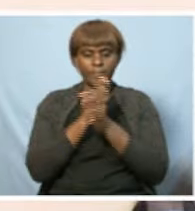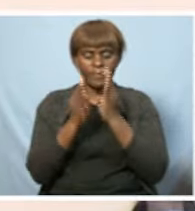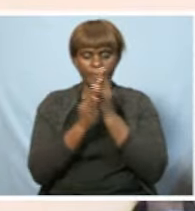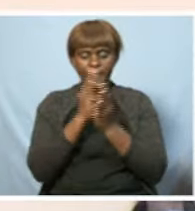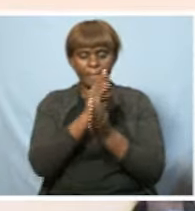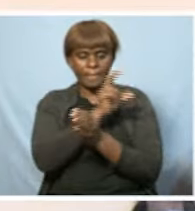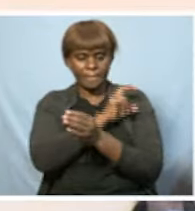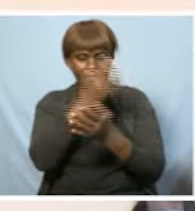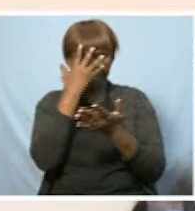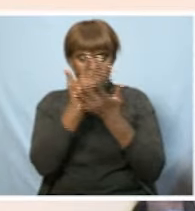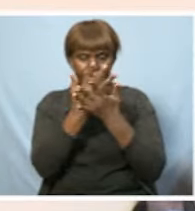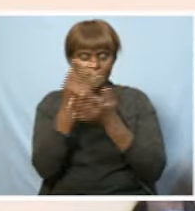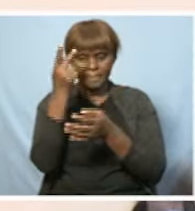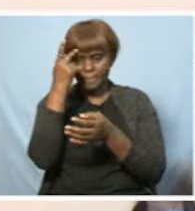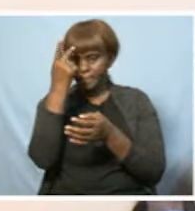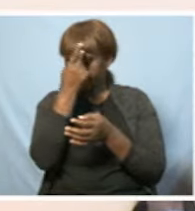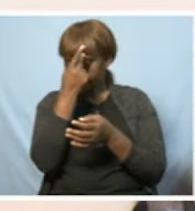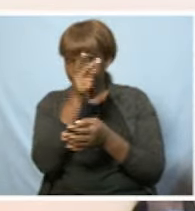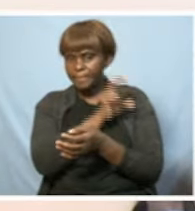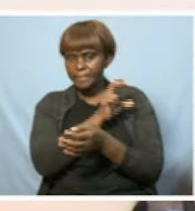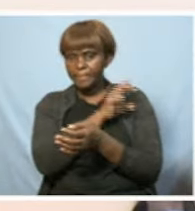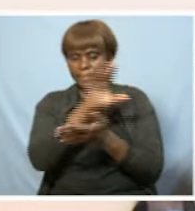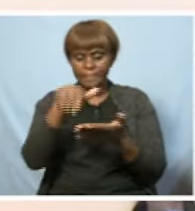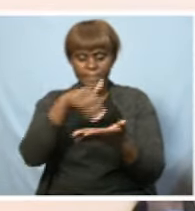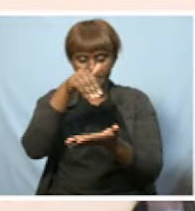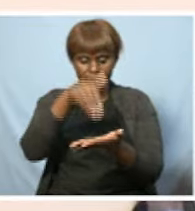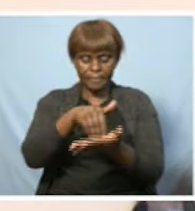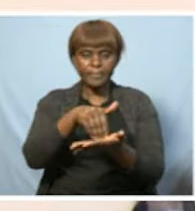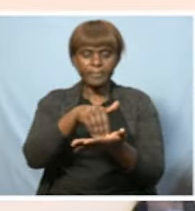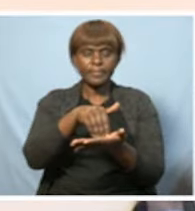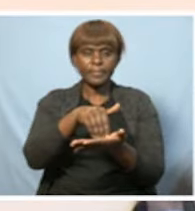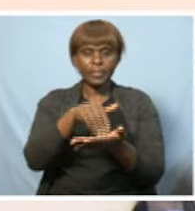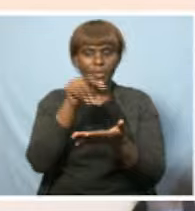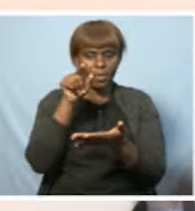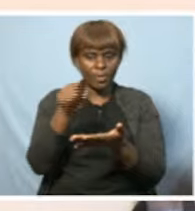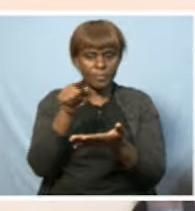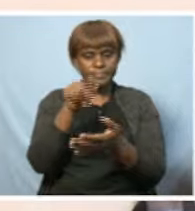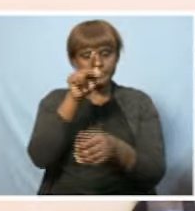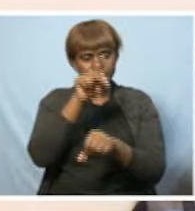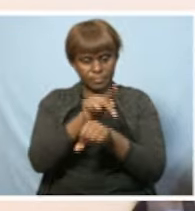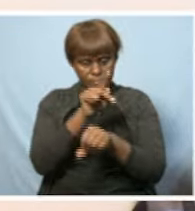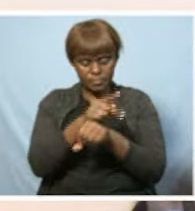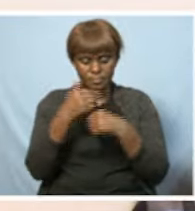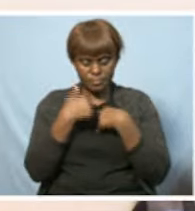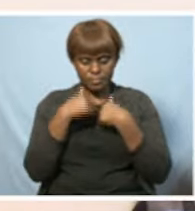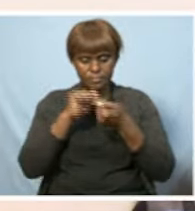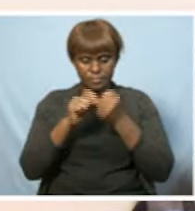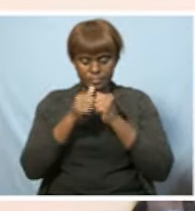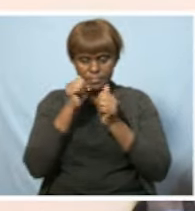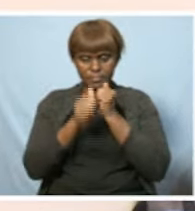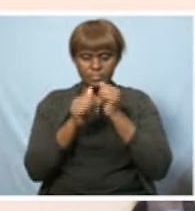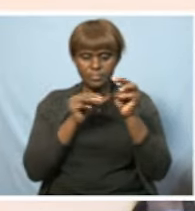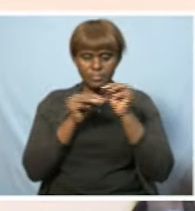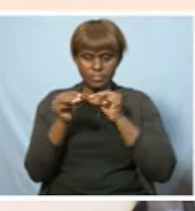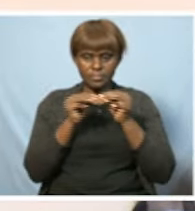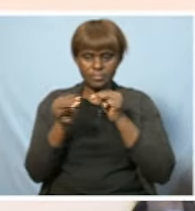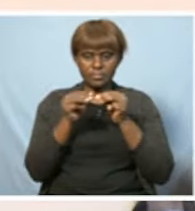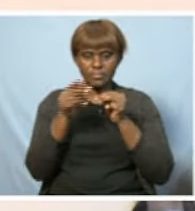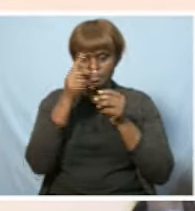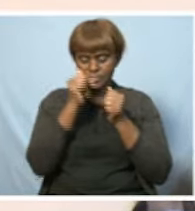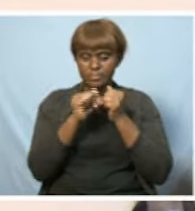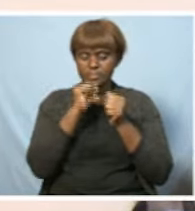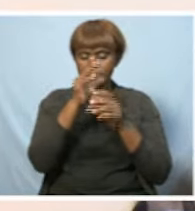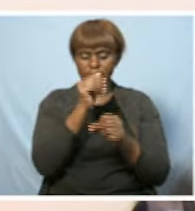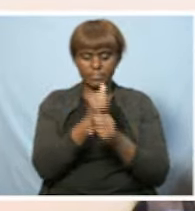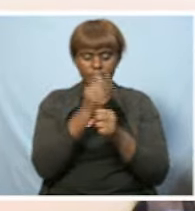cells at PETAUKE Police Station. The contract was also affected by the inability of management to honor IPCs due to non-receipt of